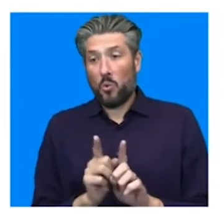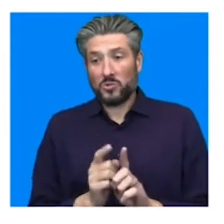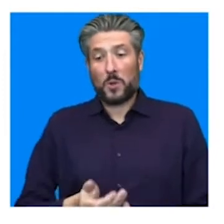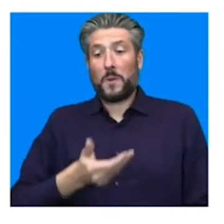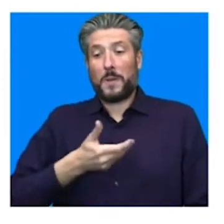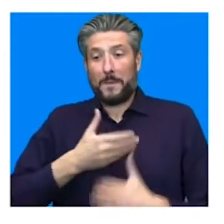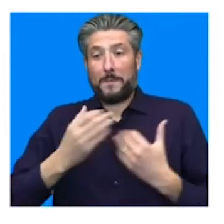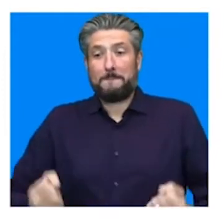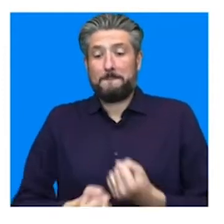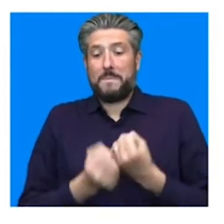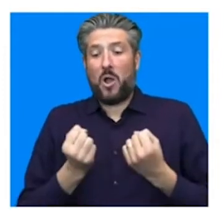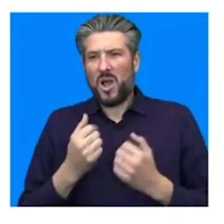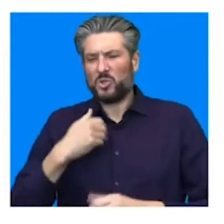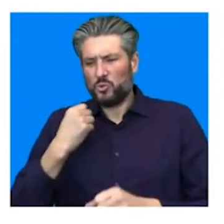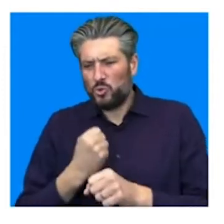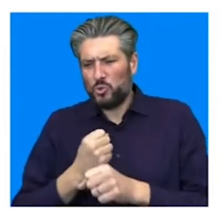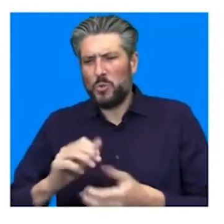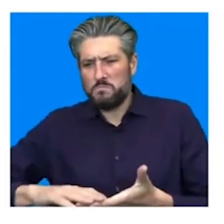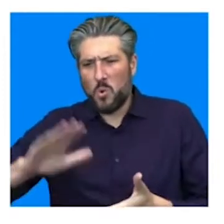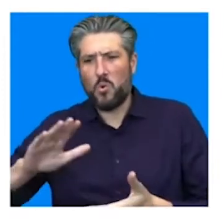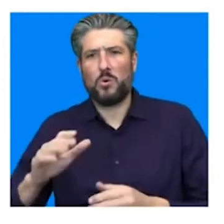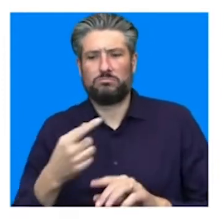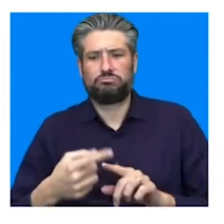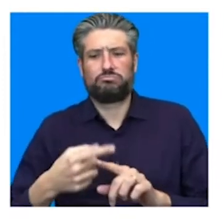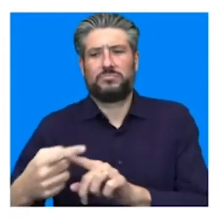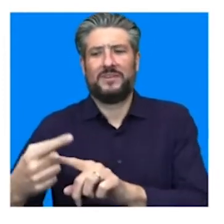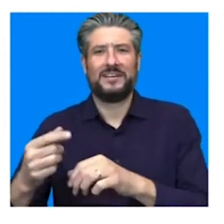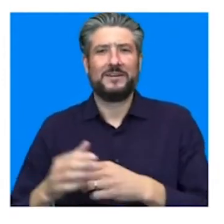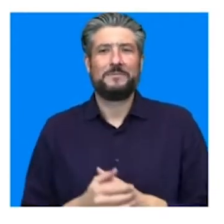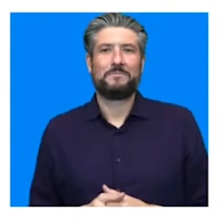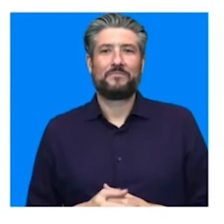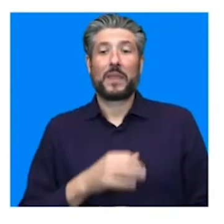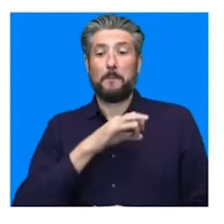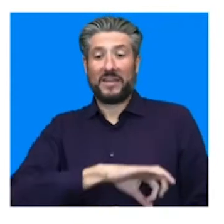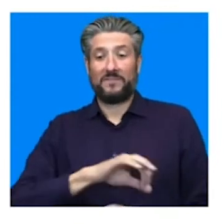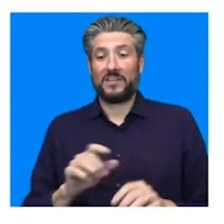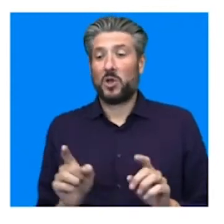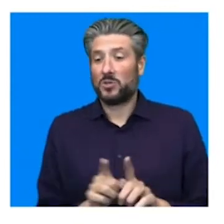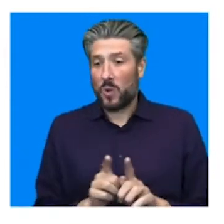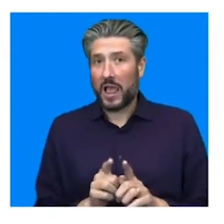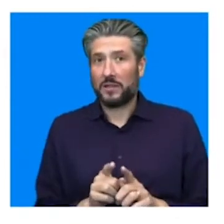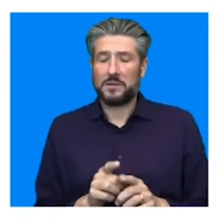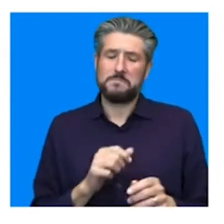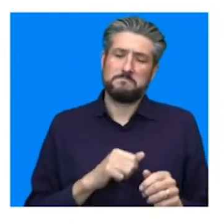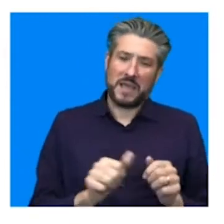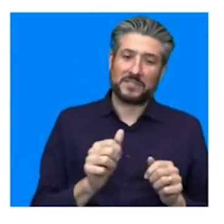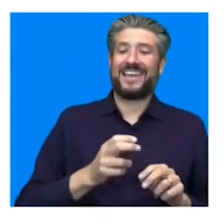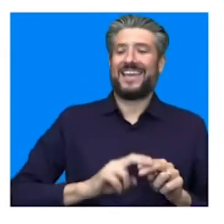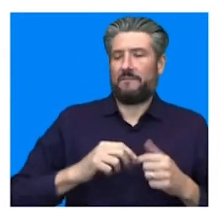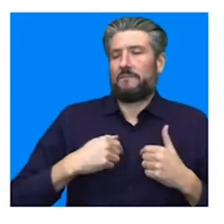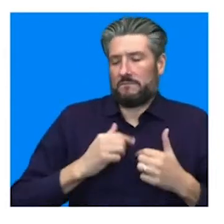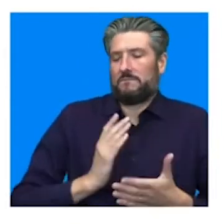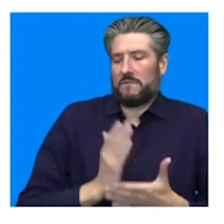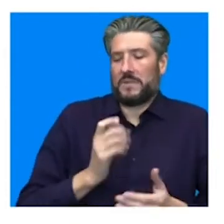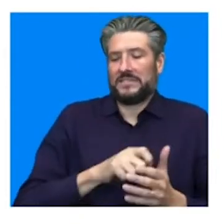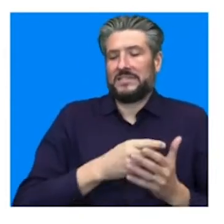etc. And then yes, maybe the delta benefit is larger for a person with a disability, but the